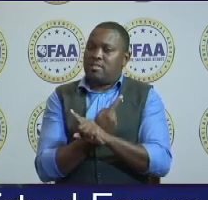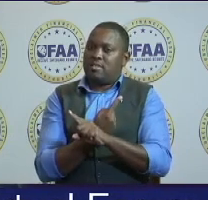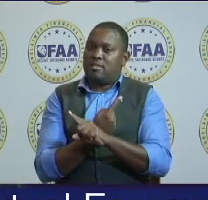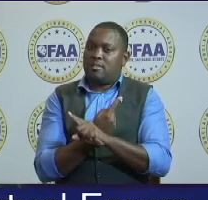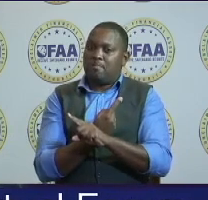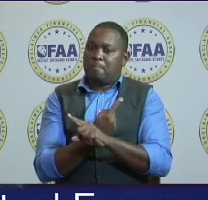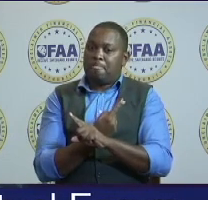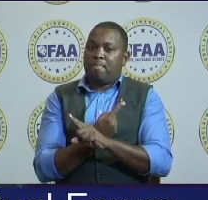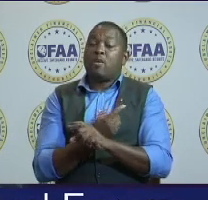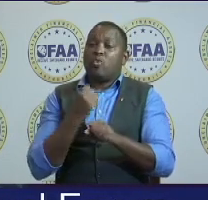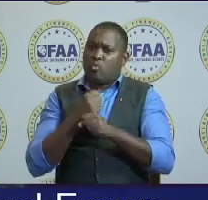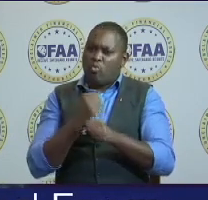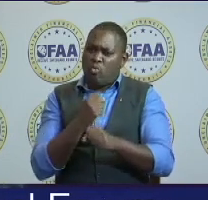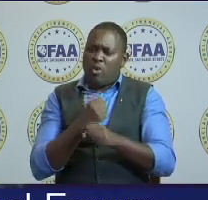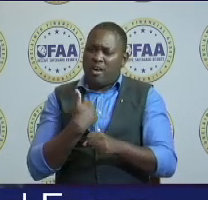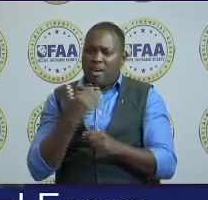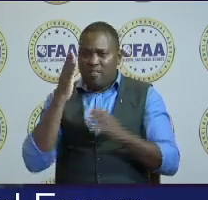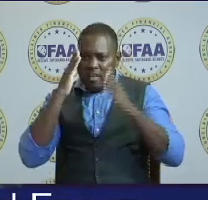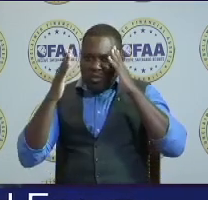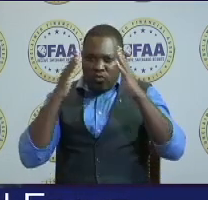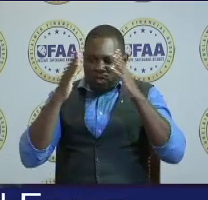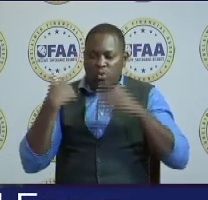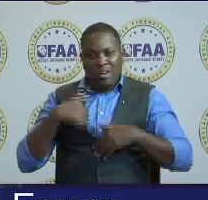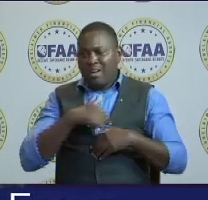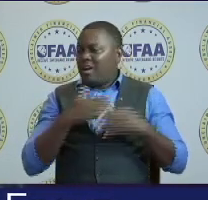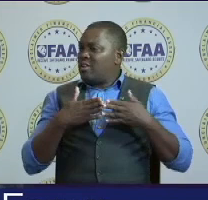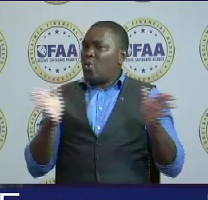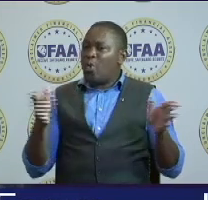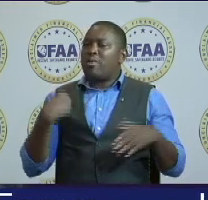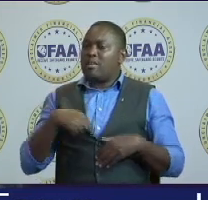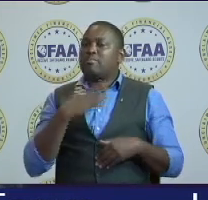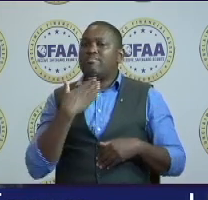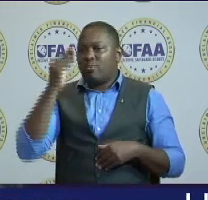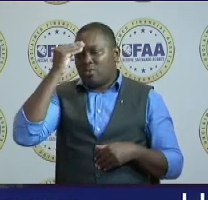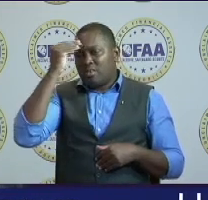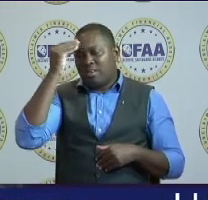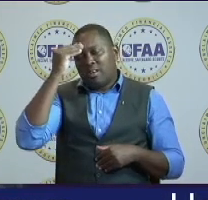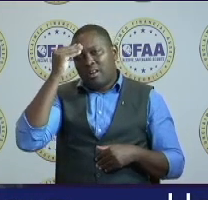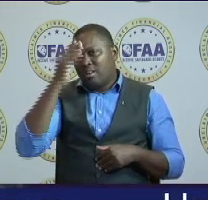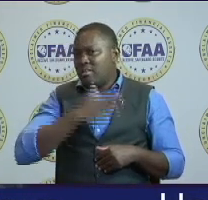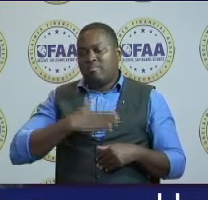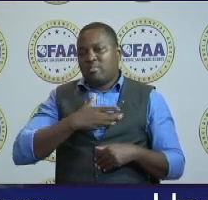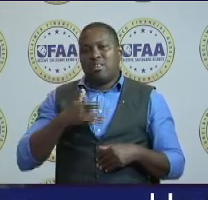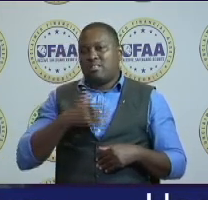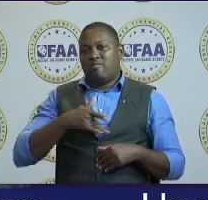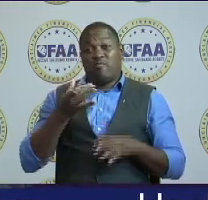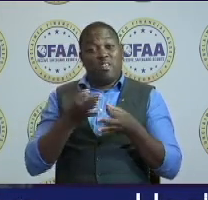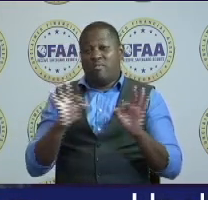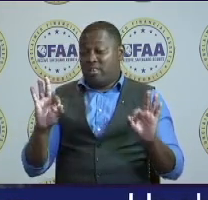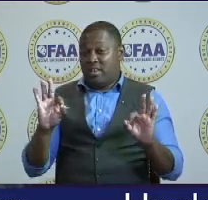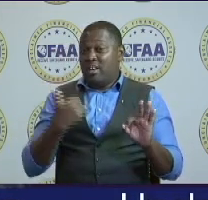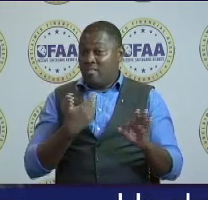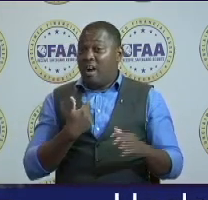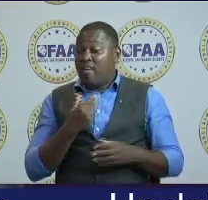is innovative. We are open, we are a learning institution. Please, I reiterate, feel free. Tell us whatever sentiments